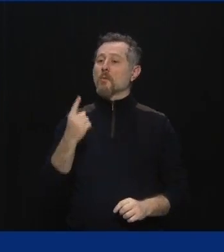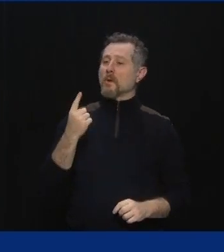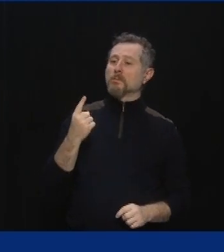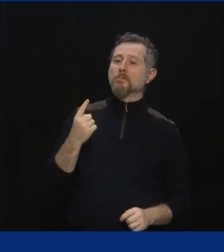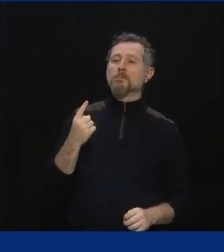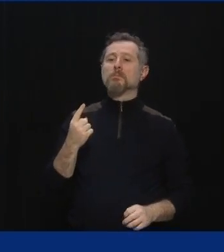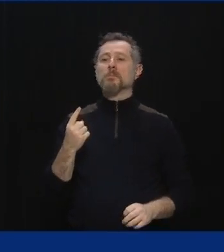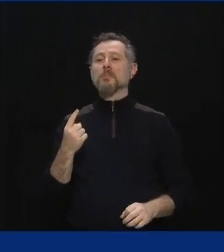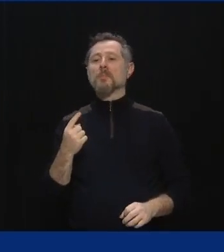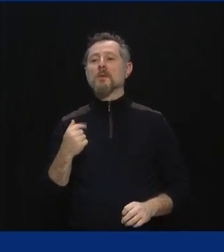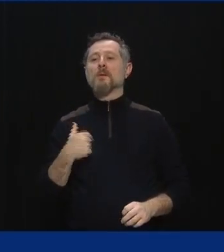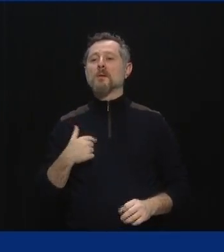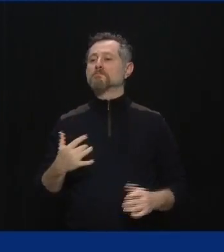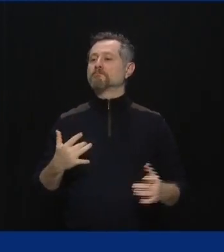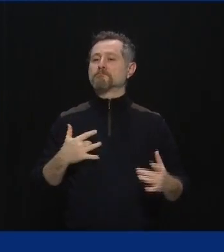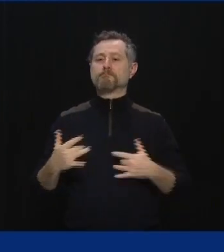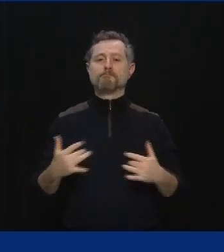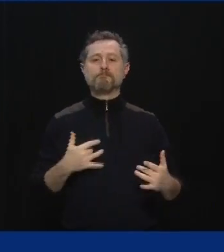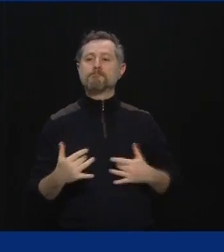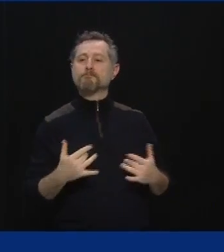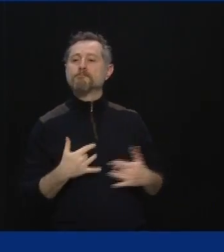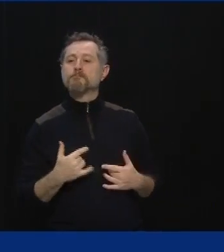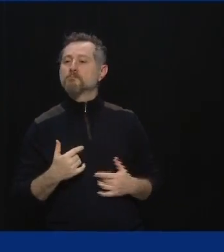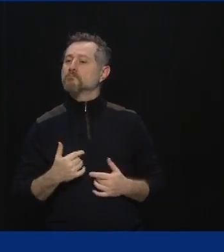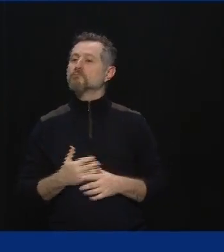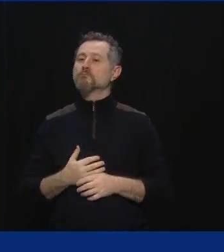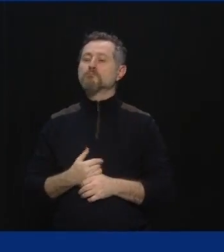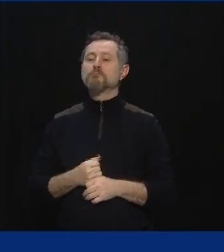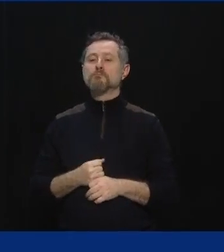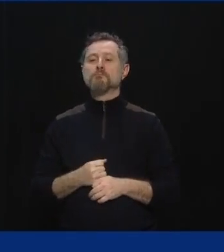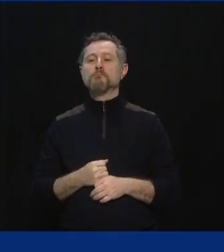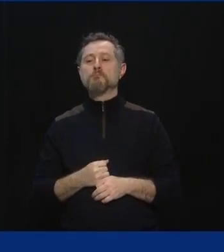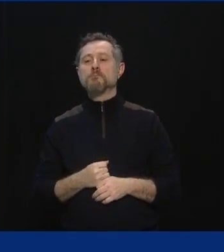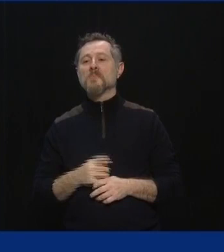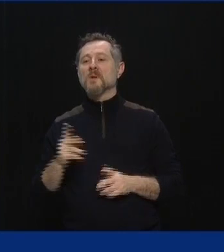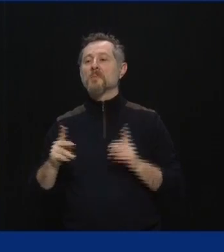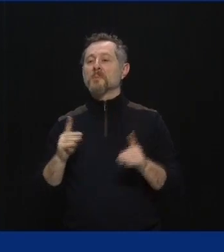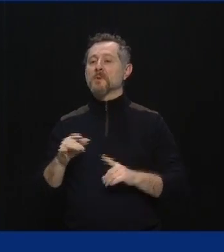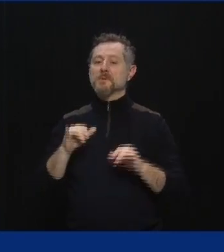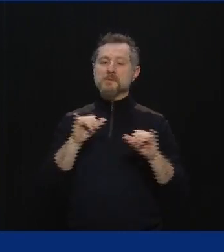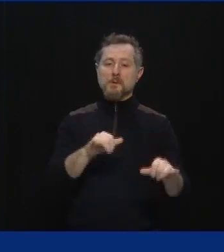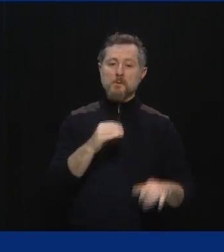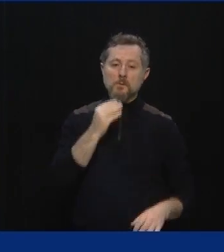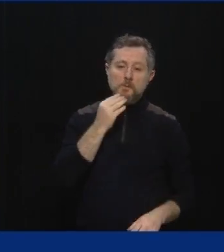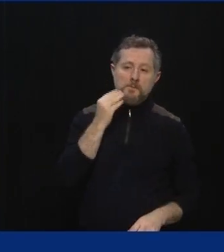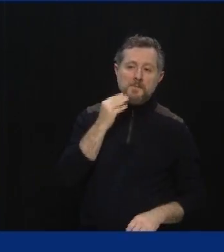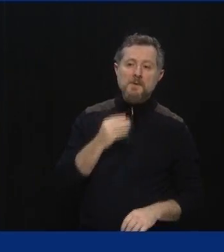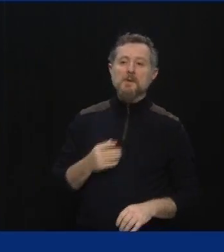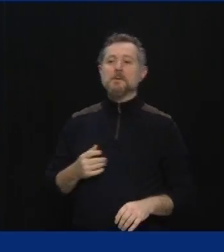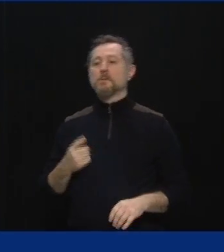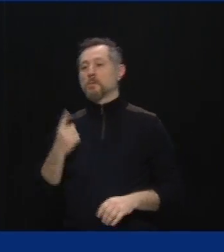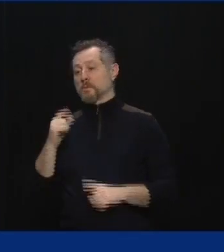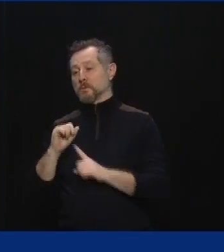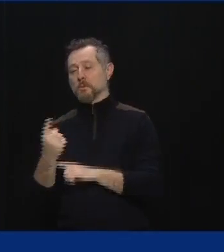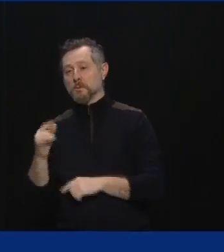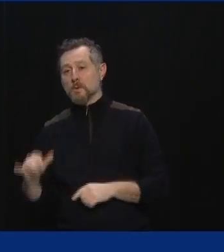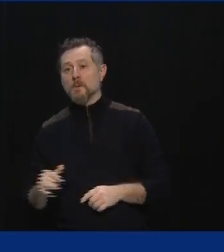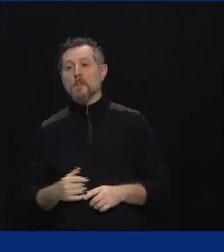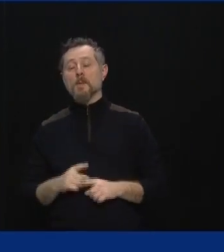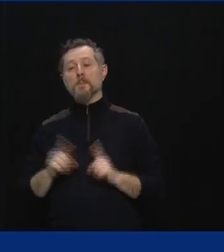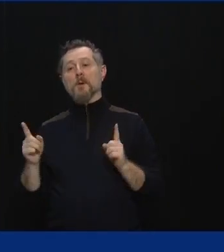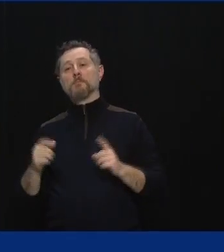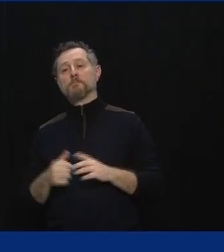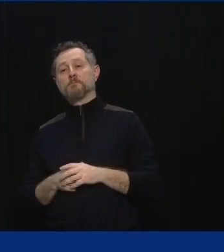the one that keeps me up at night. People self-resolving at home is one situation. But when they start